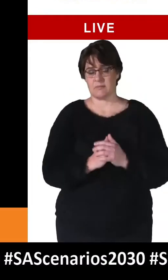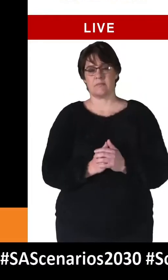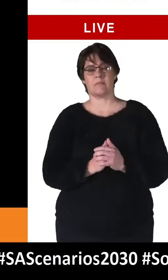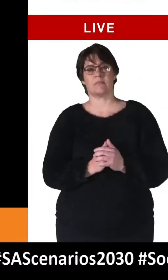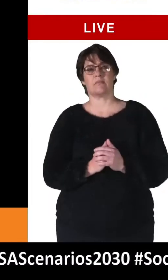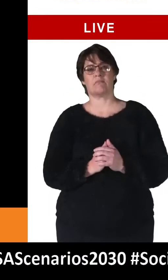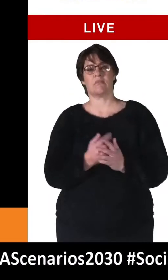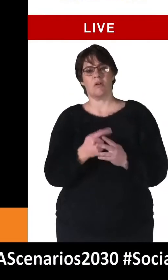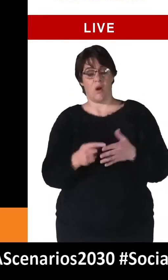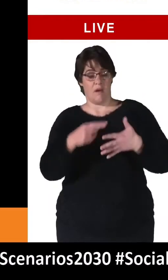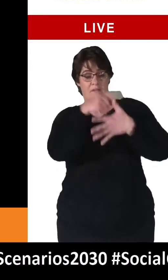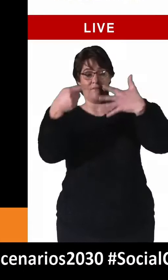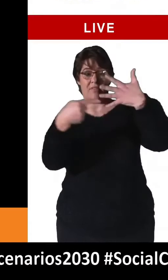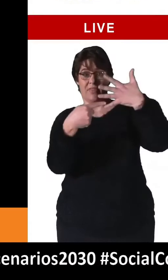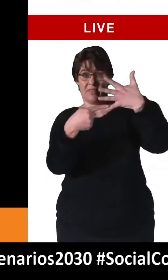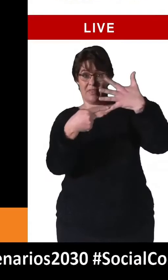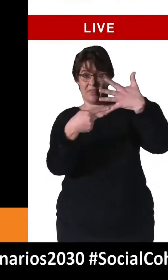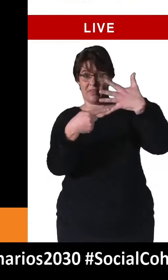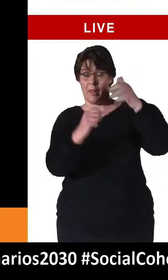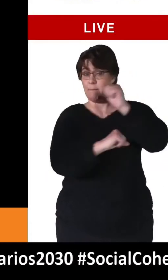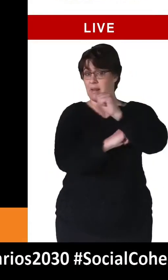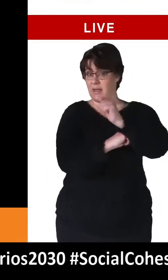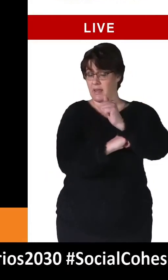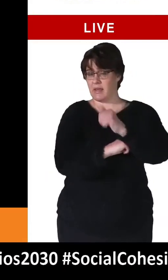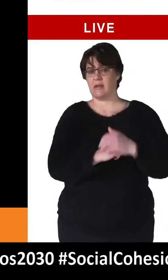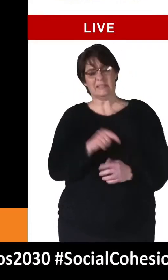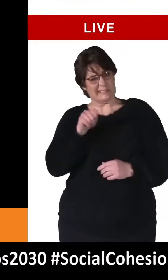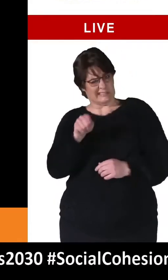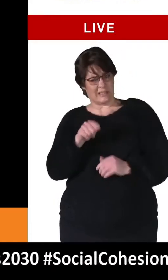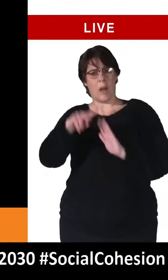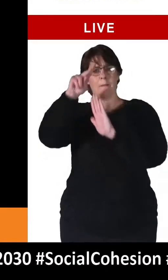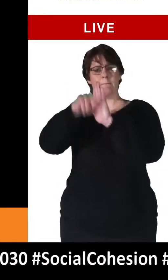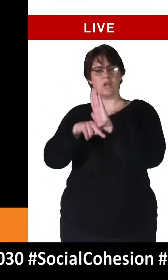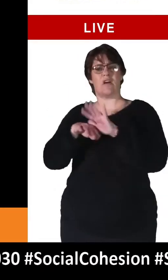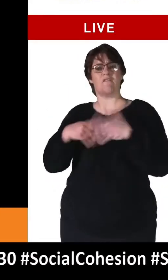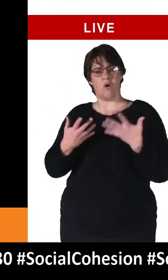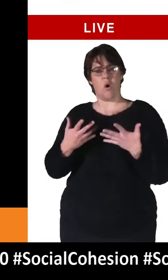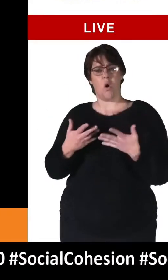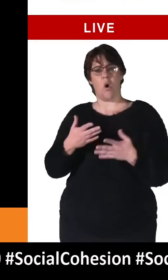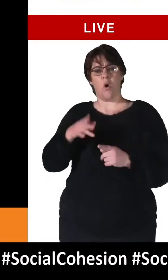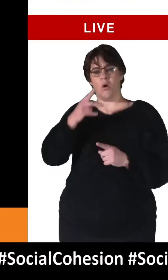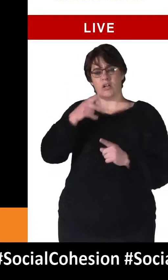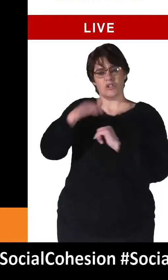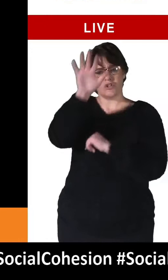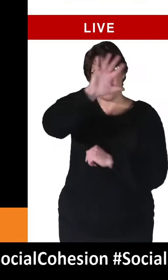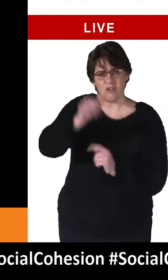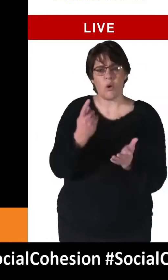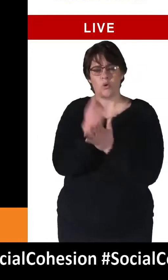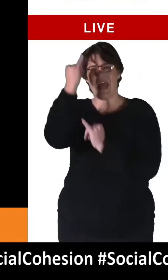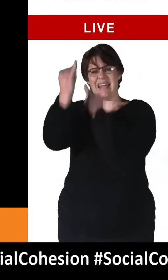We then look at the next pillar, which is the fifth pillar, which is a policy pillar for domestic and international